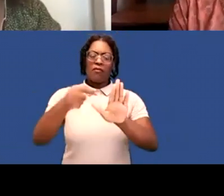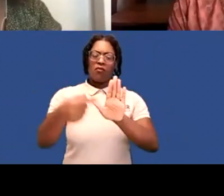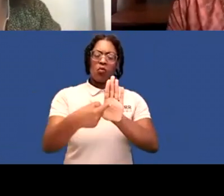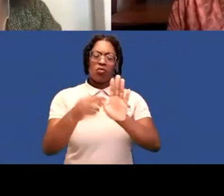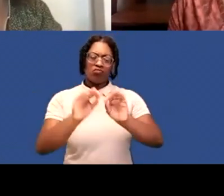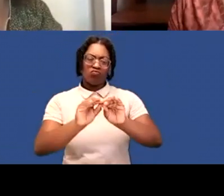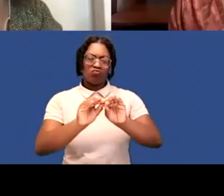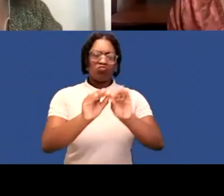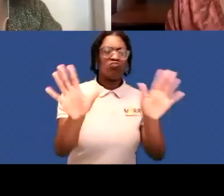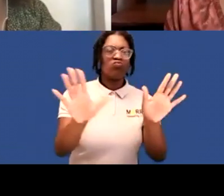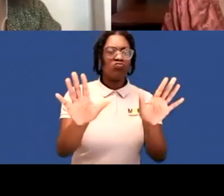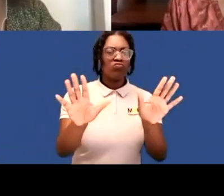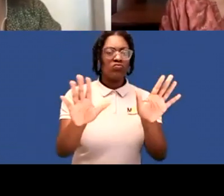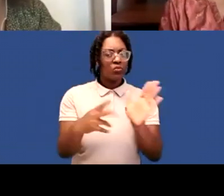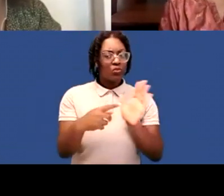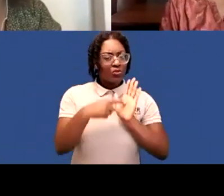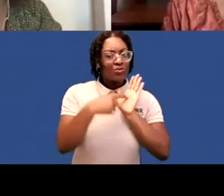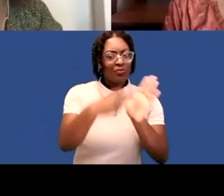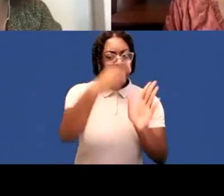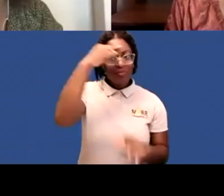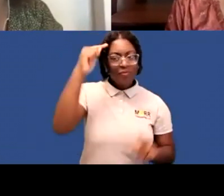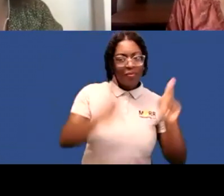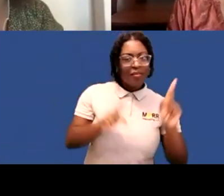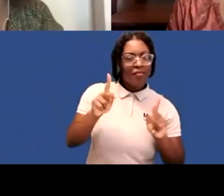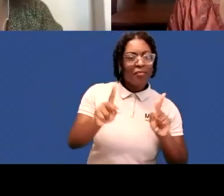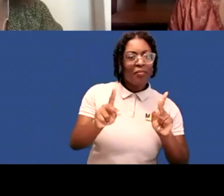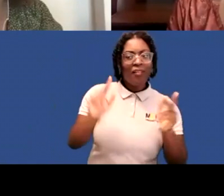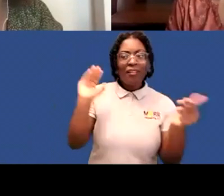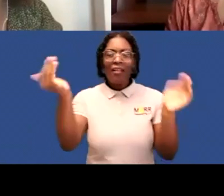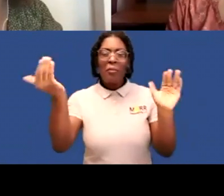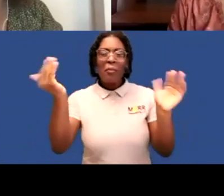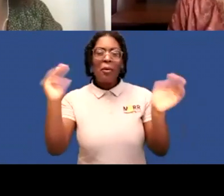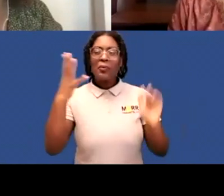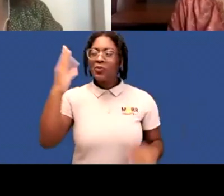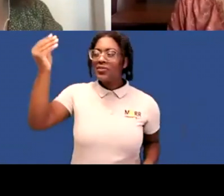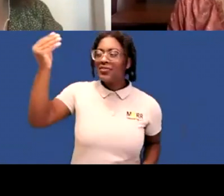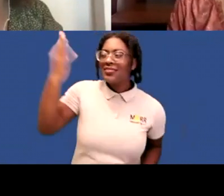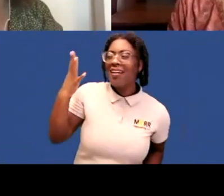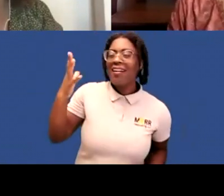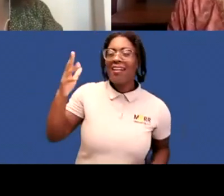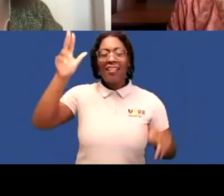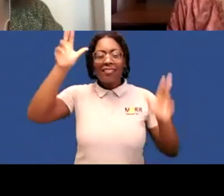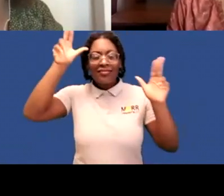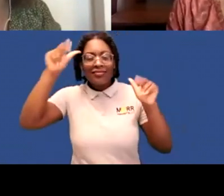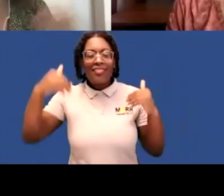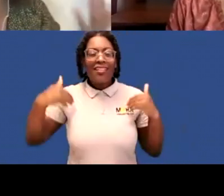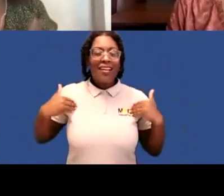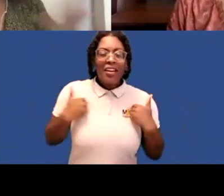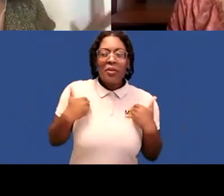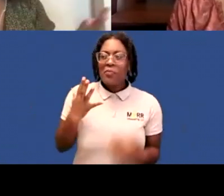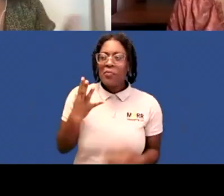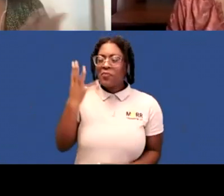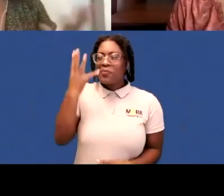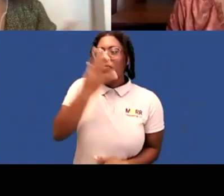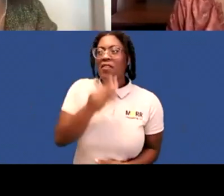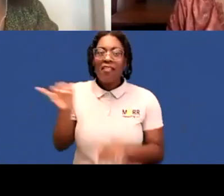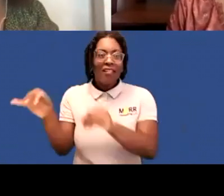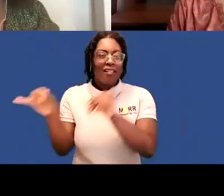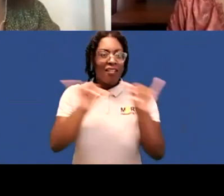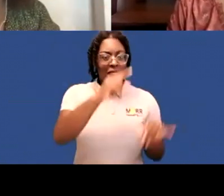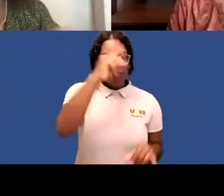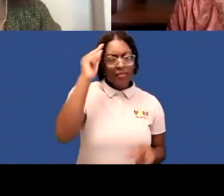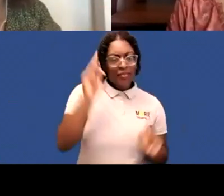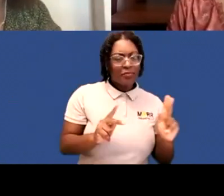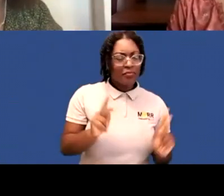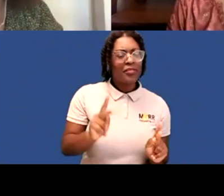scaffolding for those conversations to come about injustice. And with so much pain in the world, how do we as social